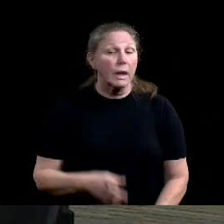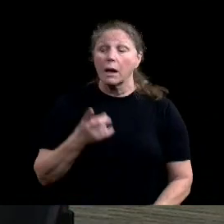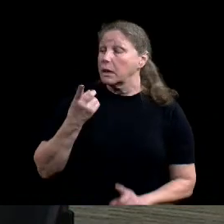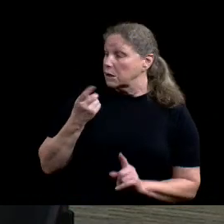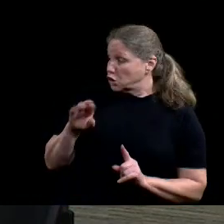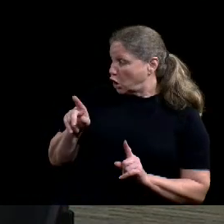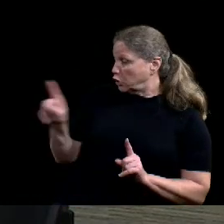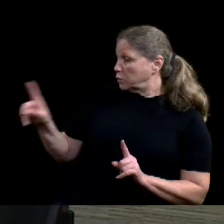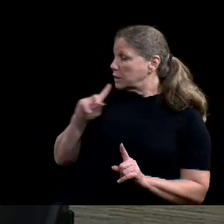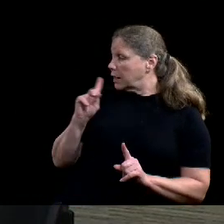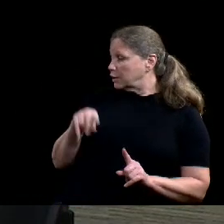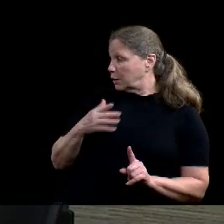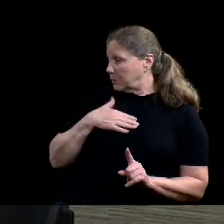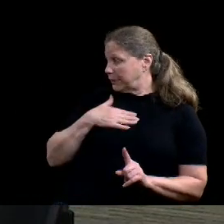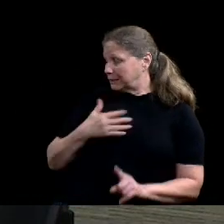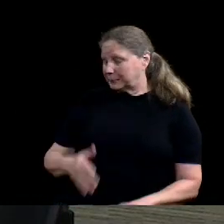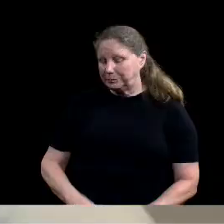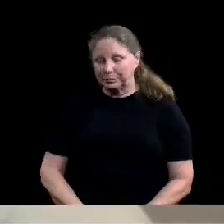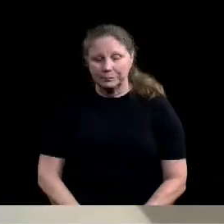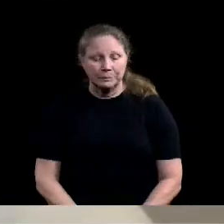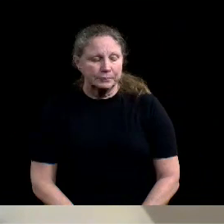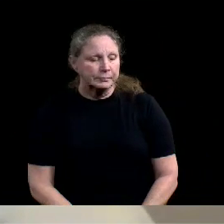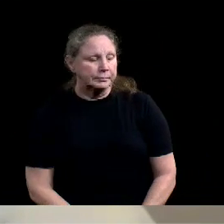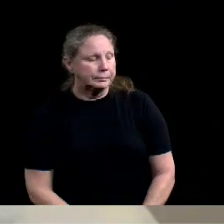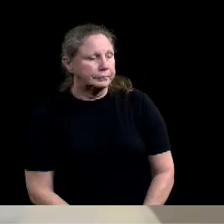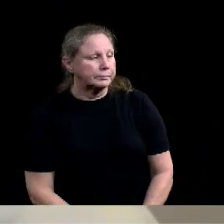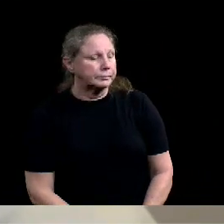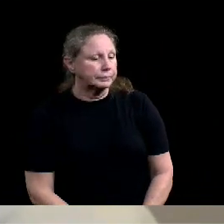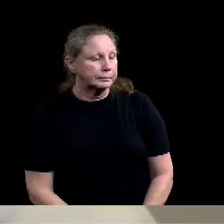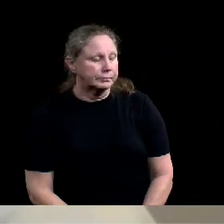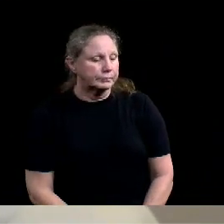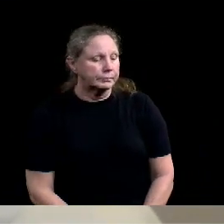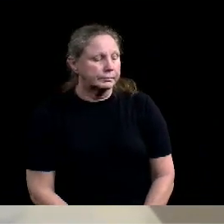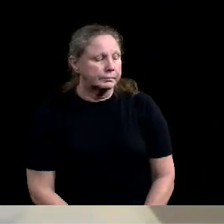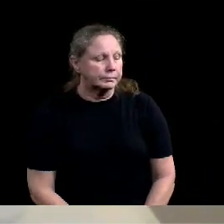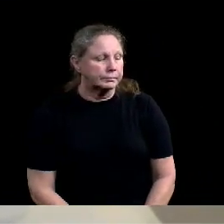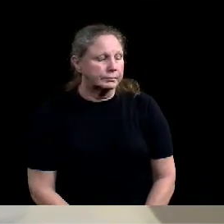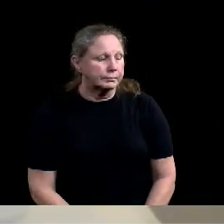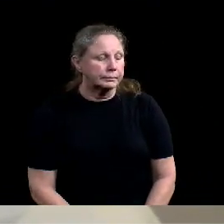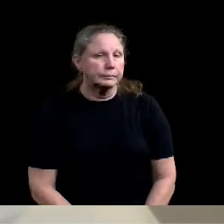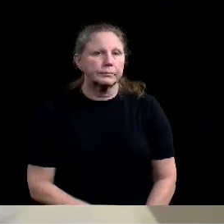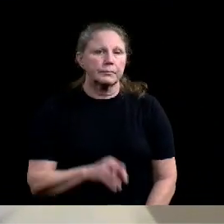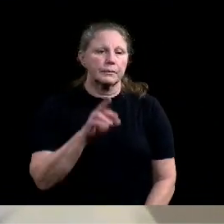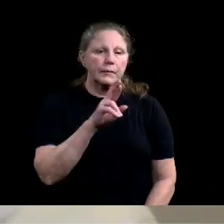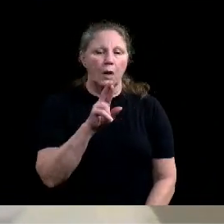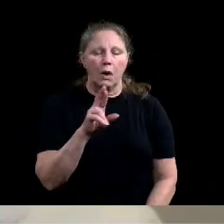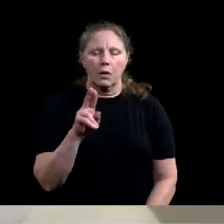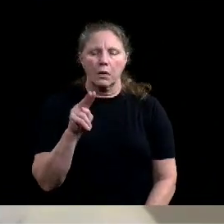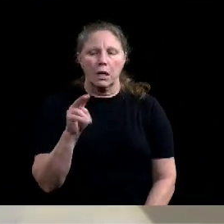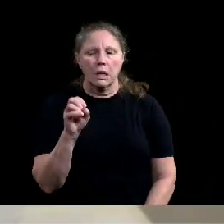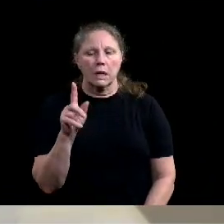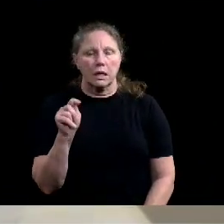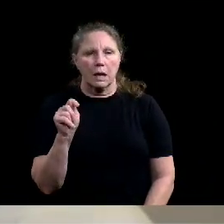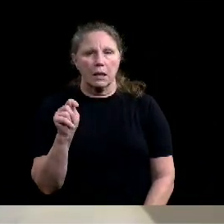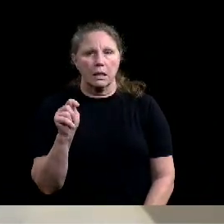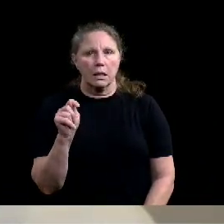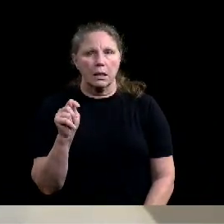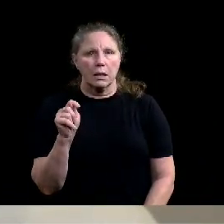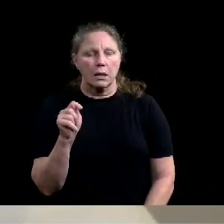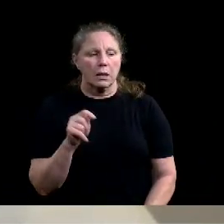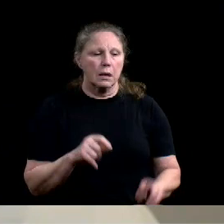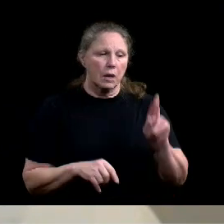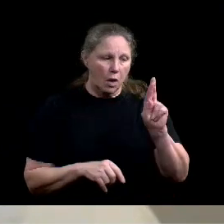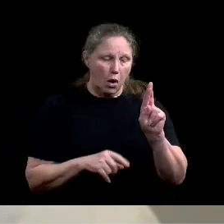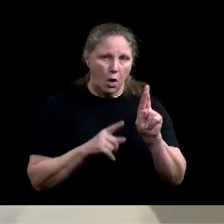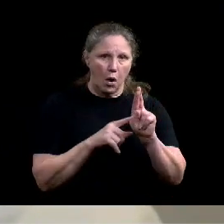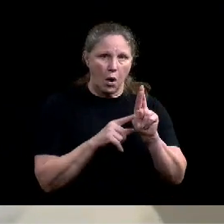So the R naught, it's indicated by an R and then a little zero. And R naught